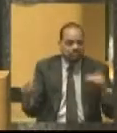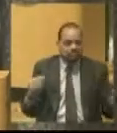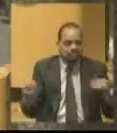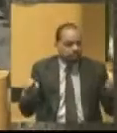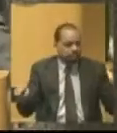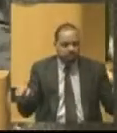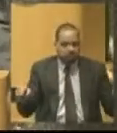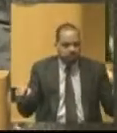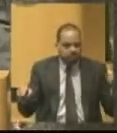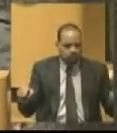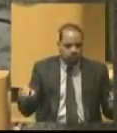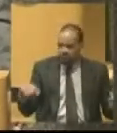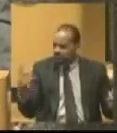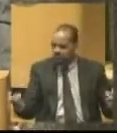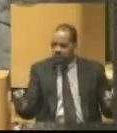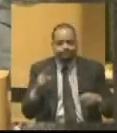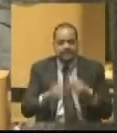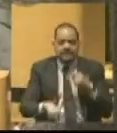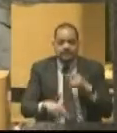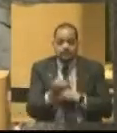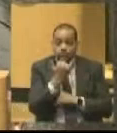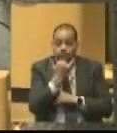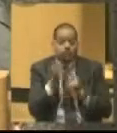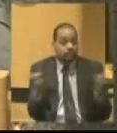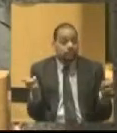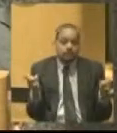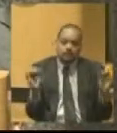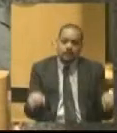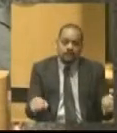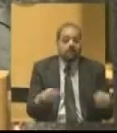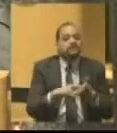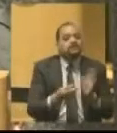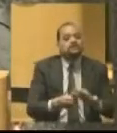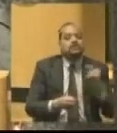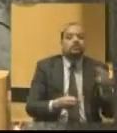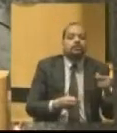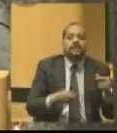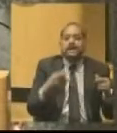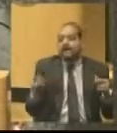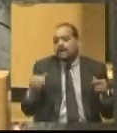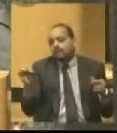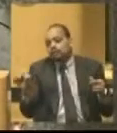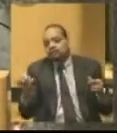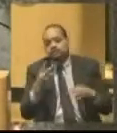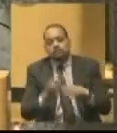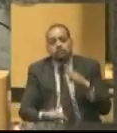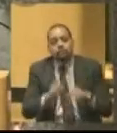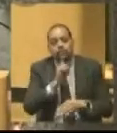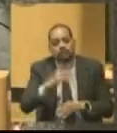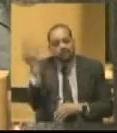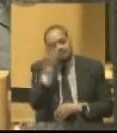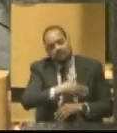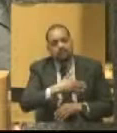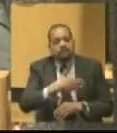but they can both be wrong. Both Greeley and Emerson were blinded by the false premise of the question they